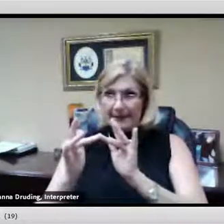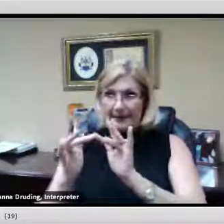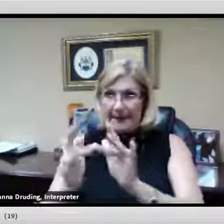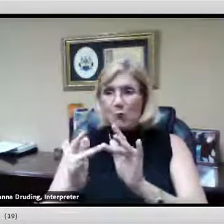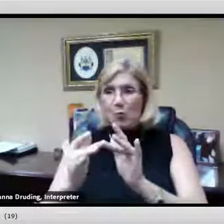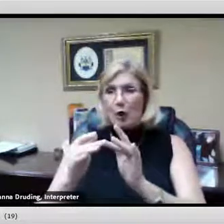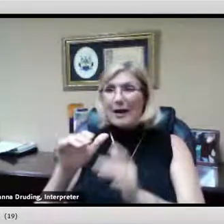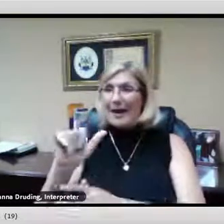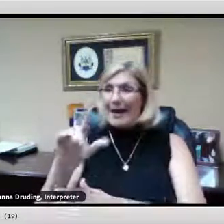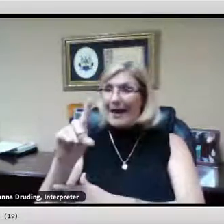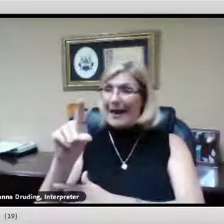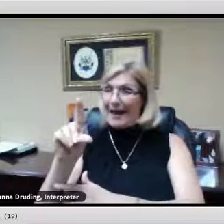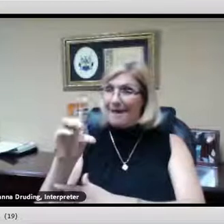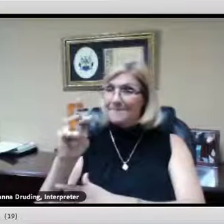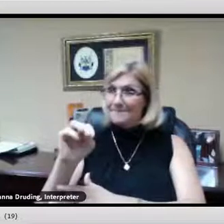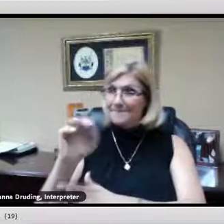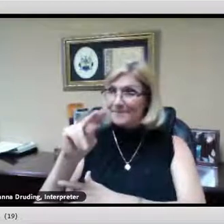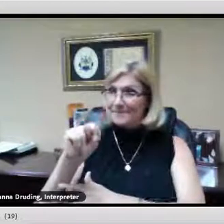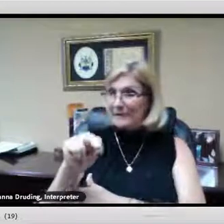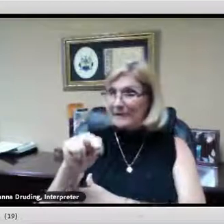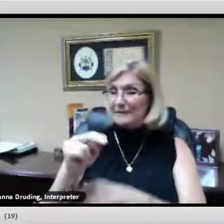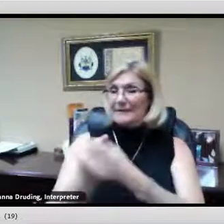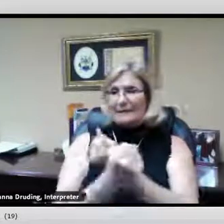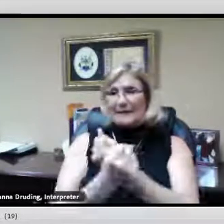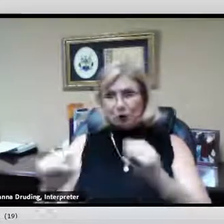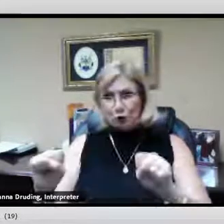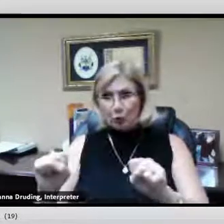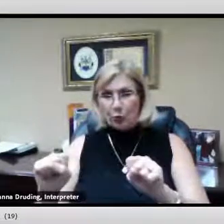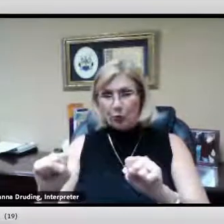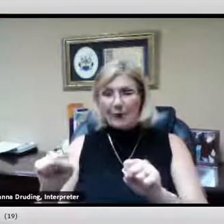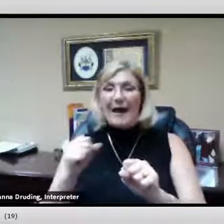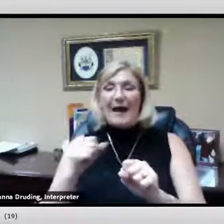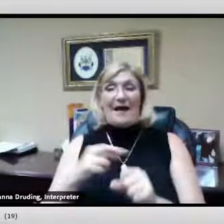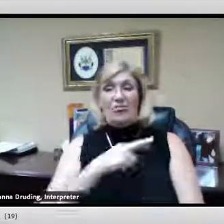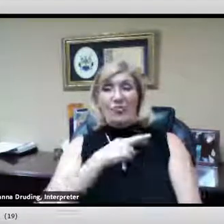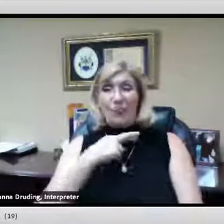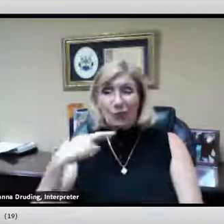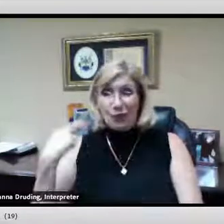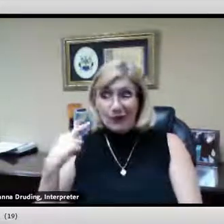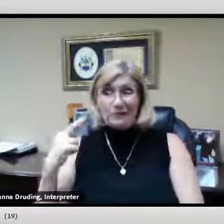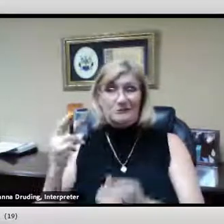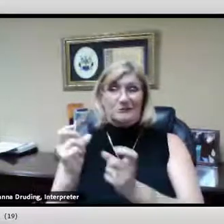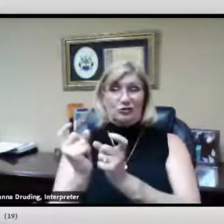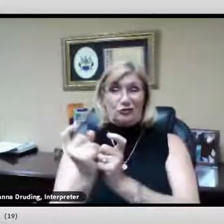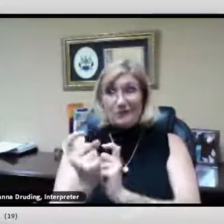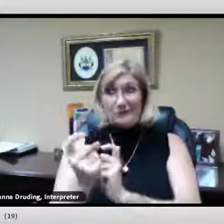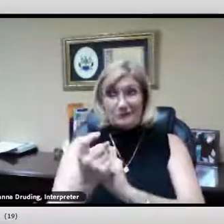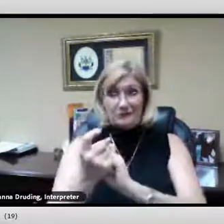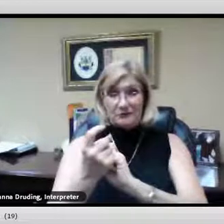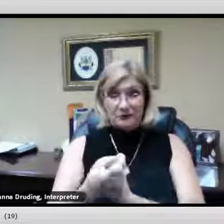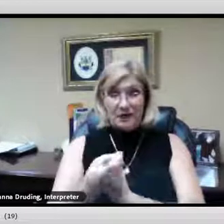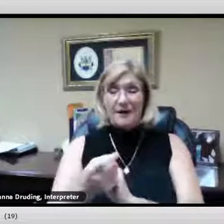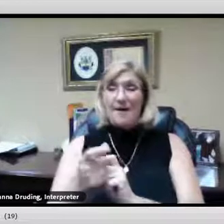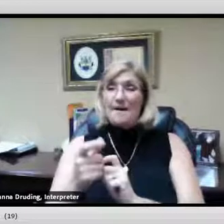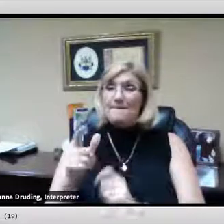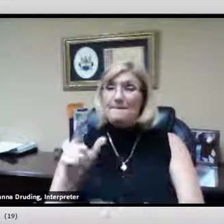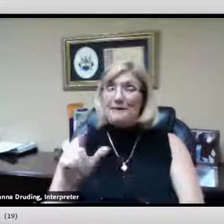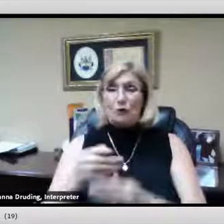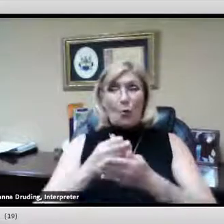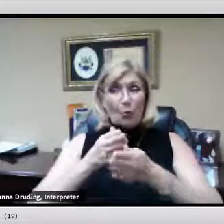security, simply because security is so important and the risks are constantly changing and they're becoming global